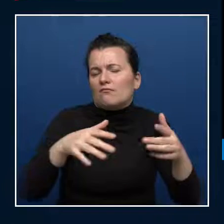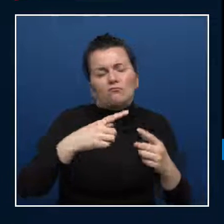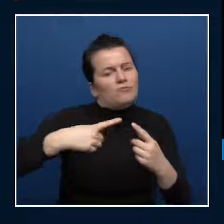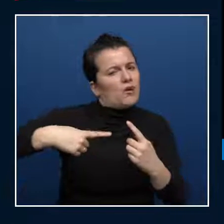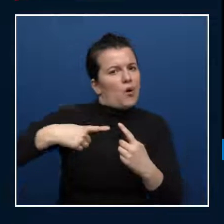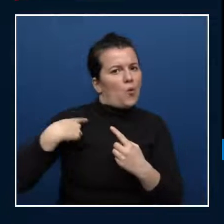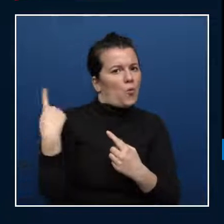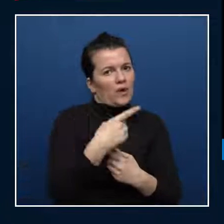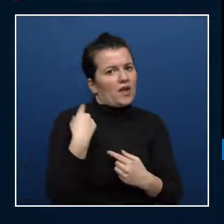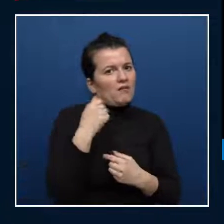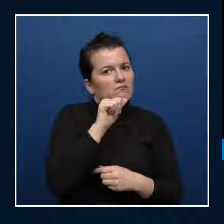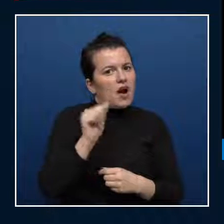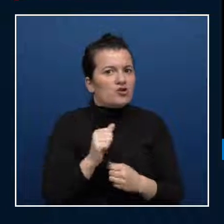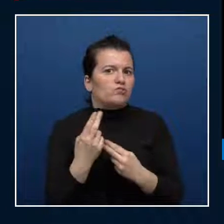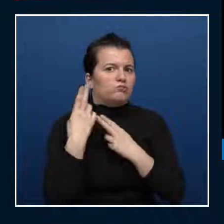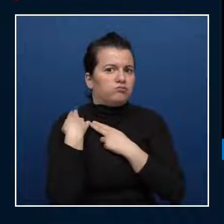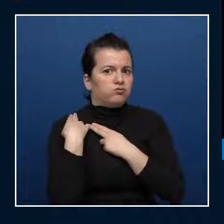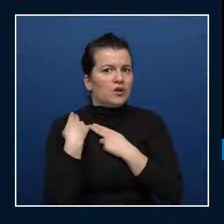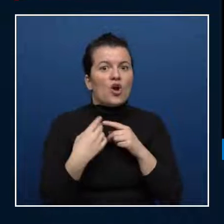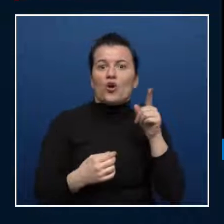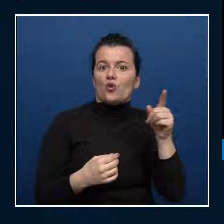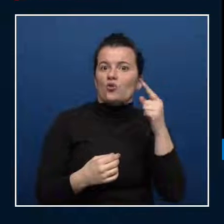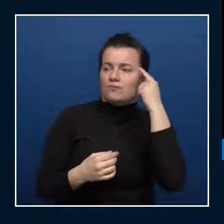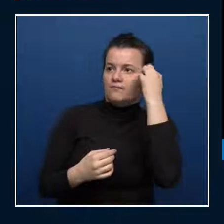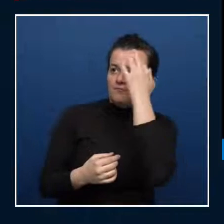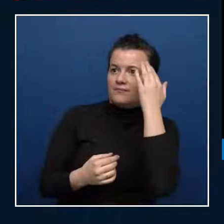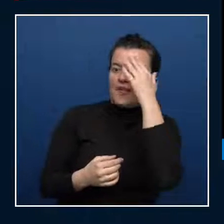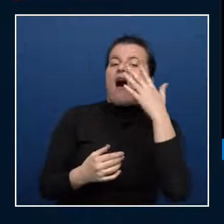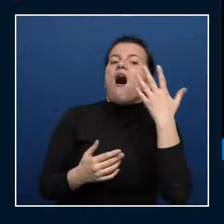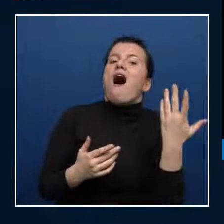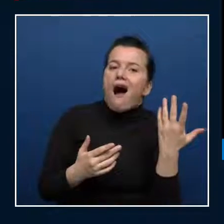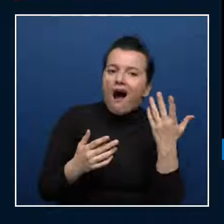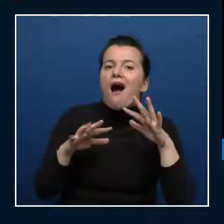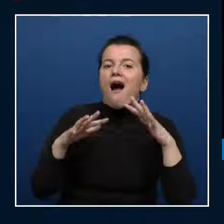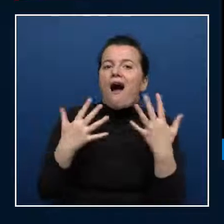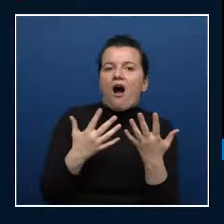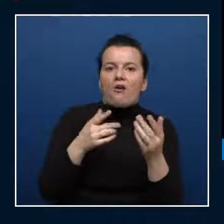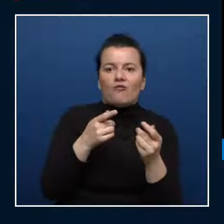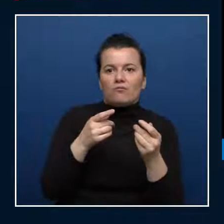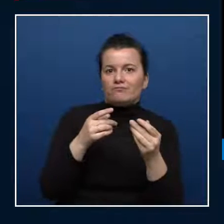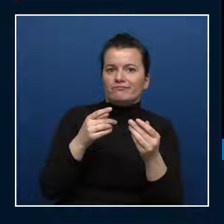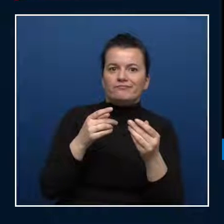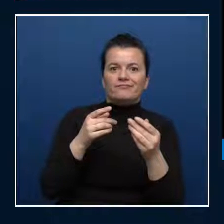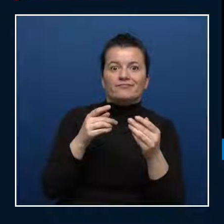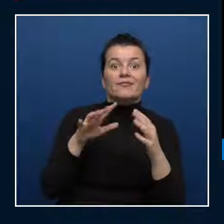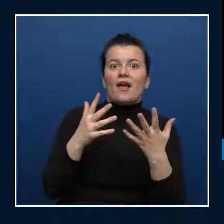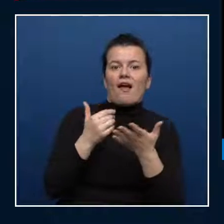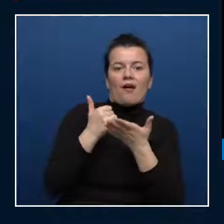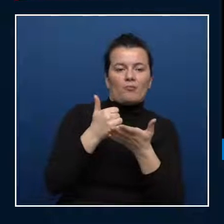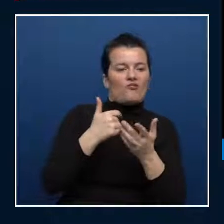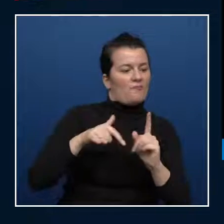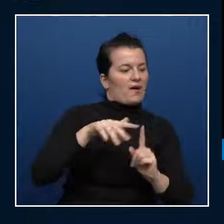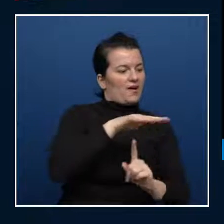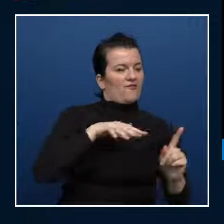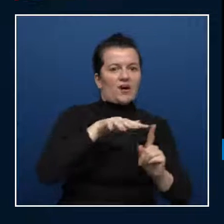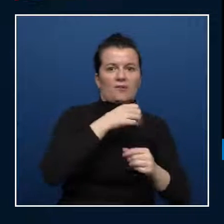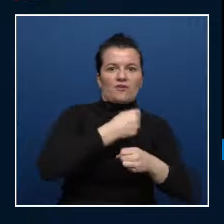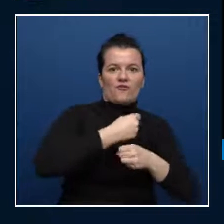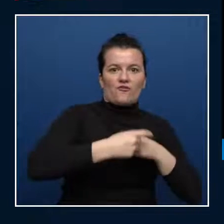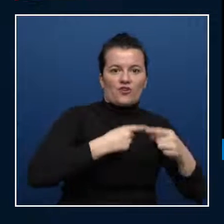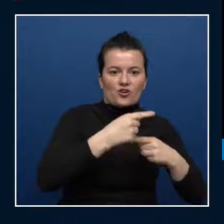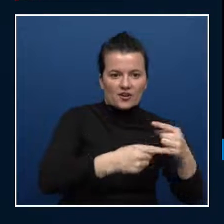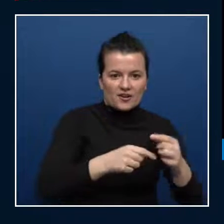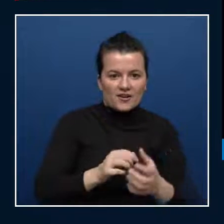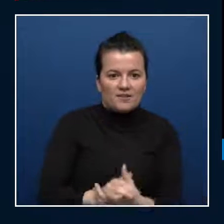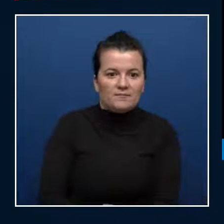look at this as a cost-saving measure for your operations point of view as well within your environment. And because it's integrated